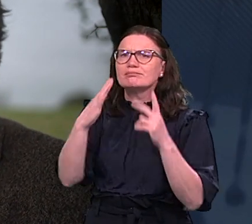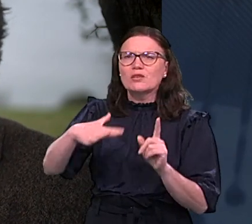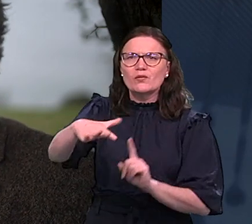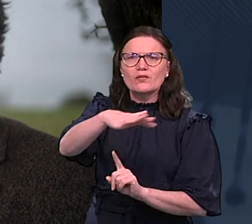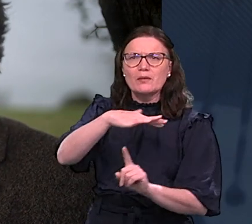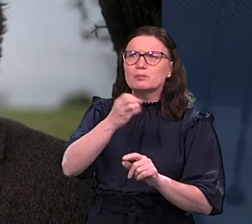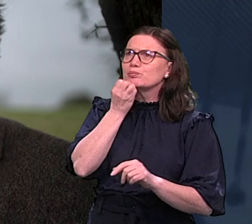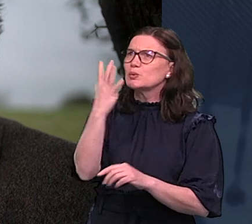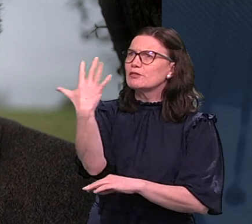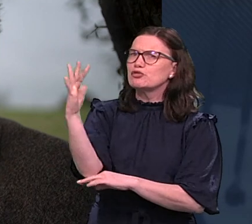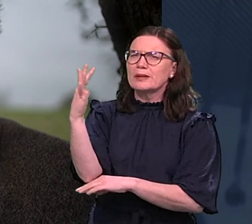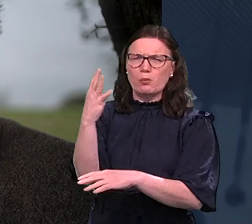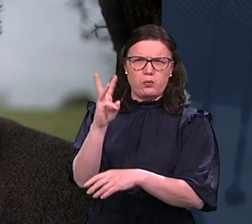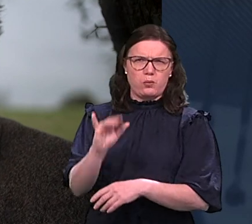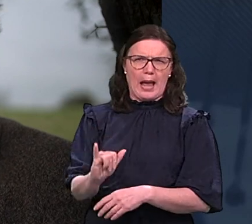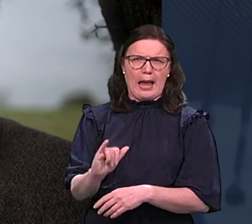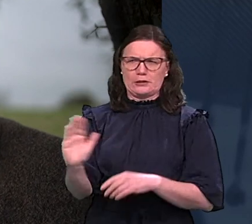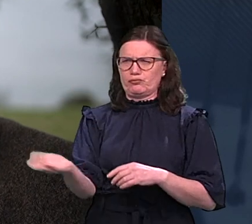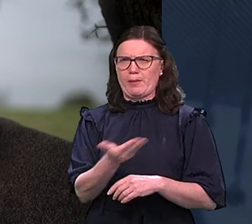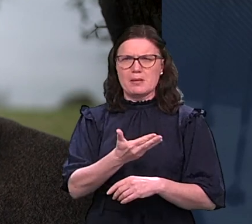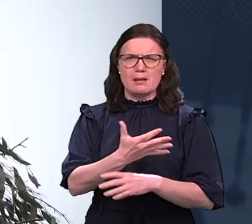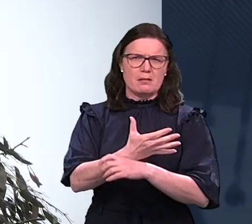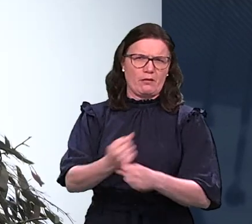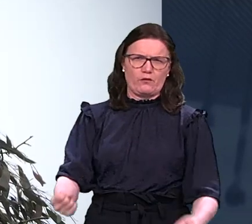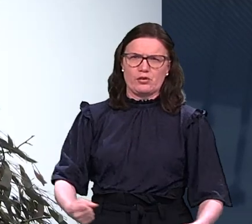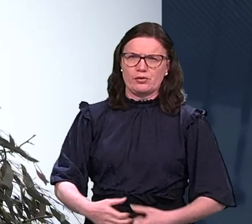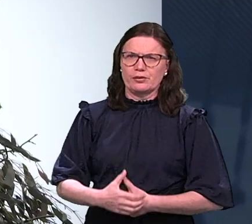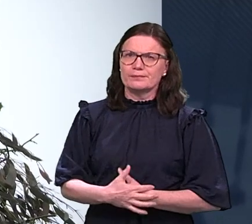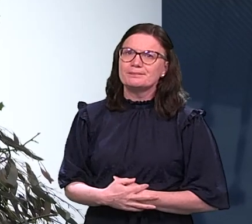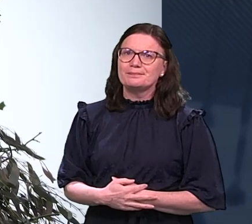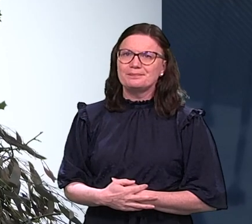tree. Why would you ever want to knock it down? I wouldn't.